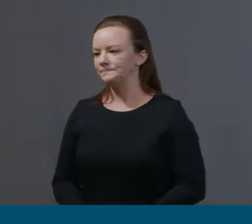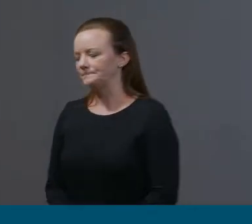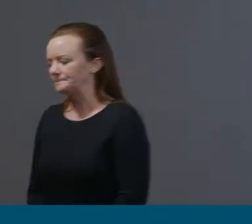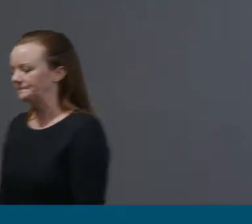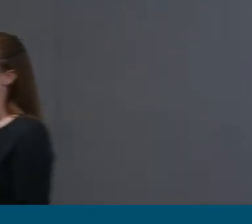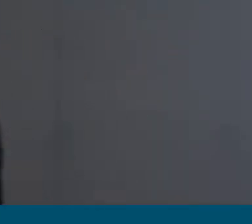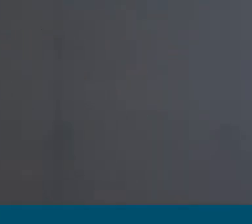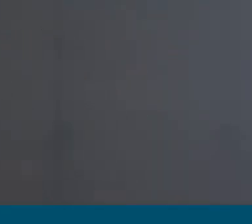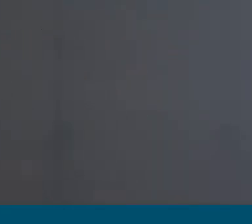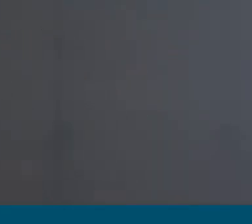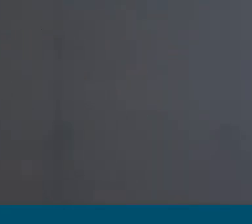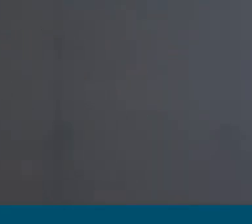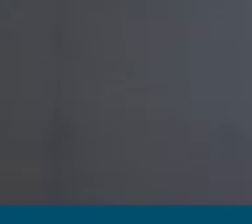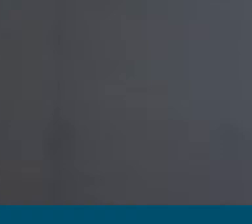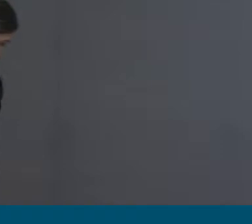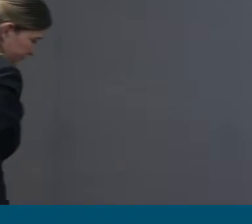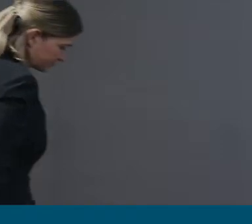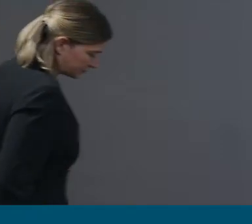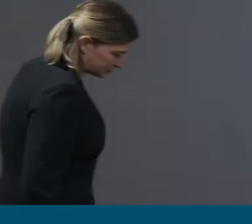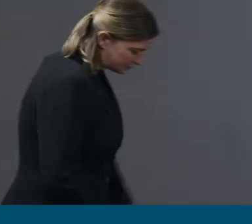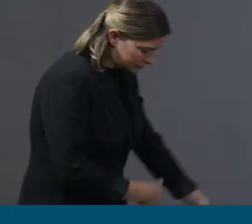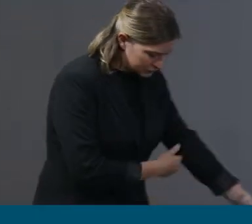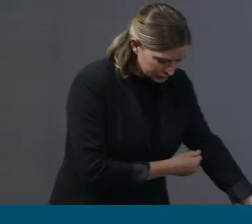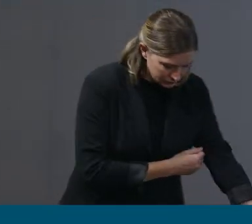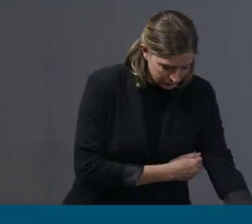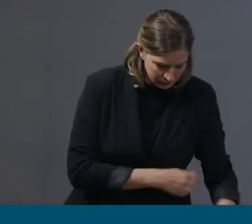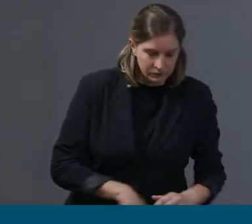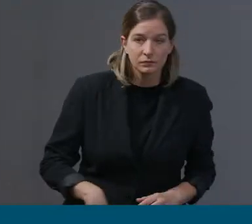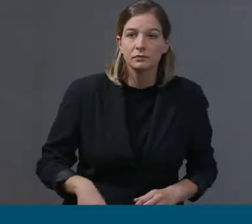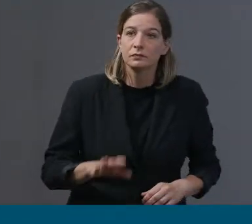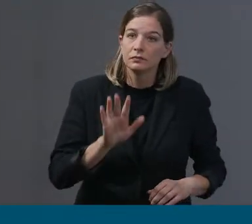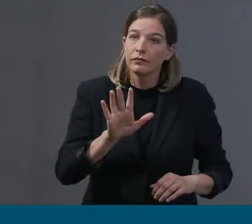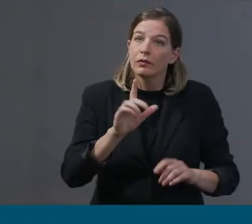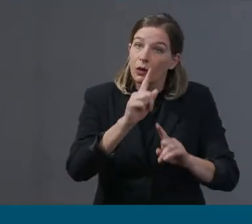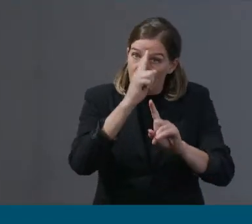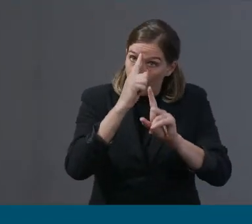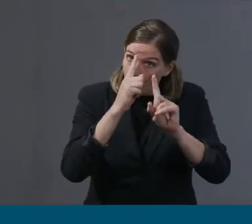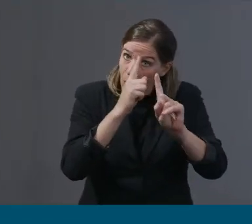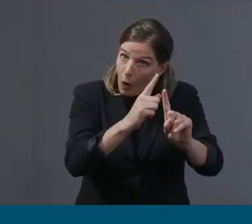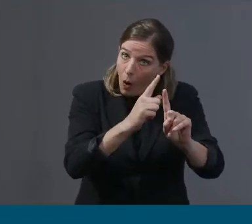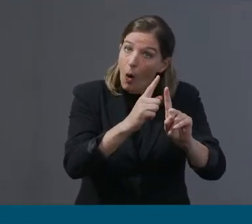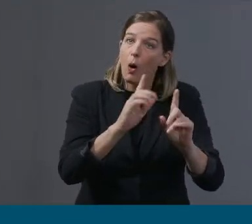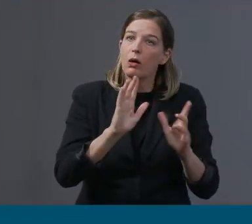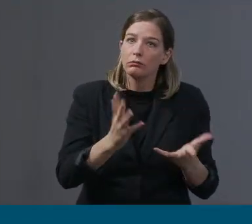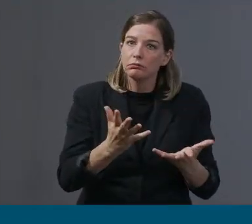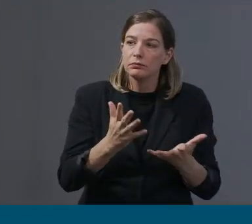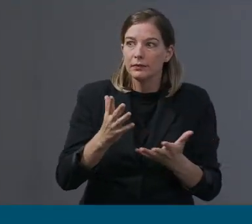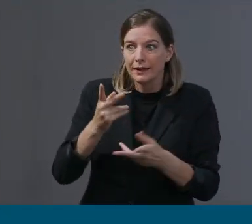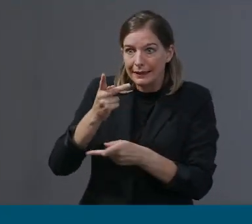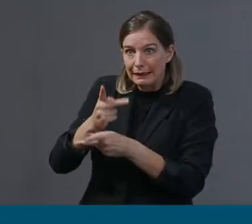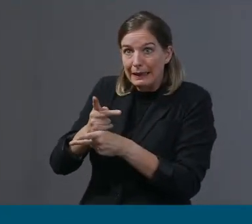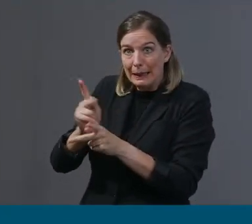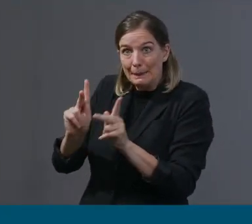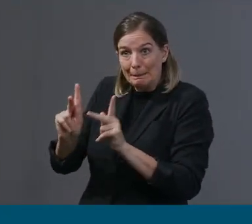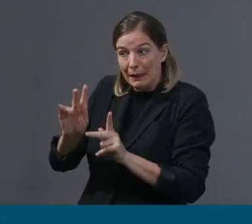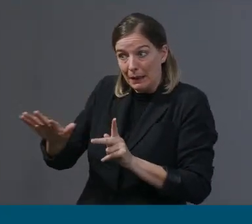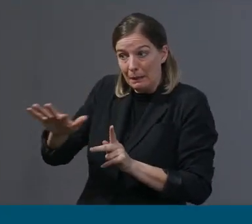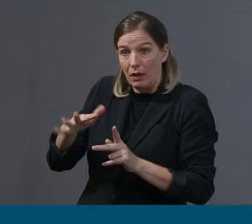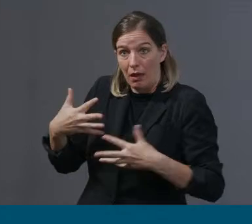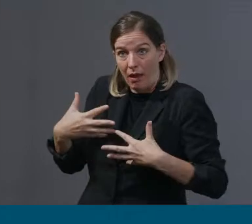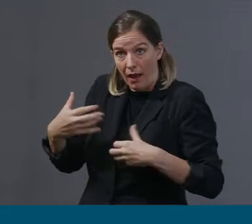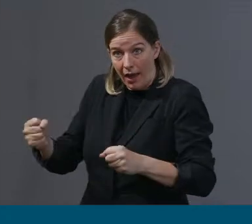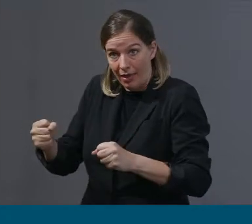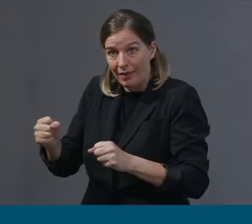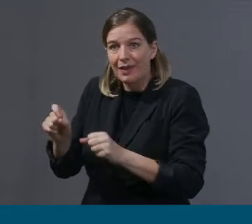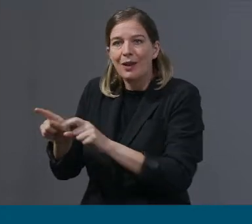The objective here, in addition to keeping Arizonans healthy, is to slow and contain